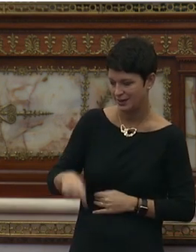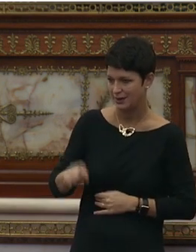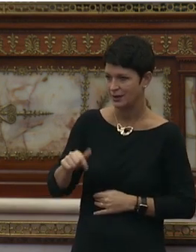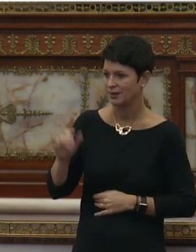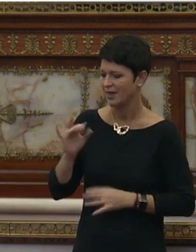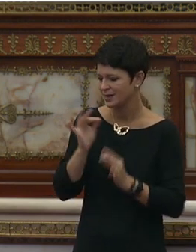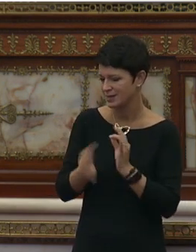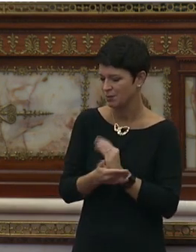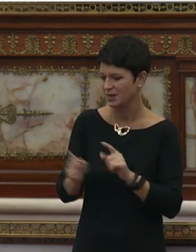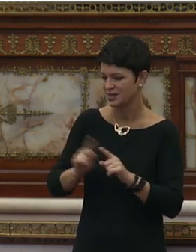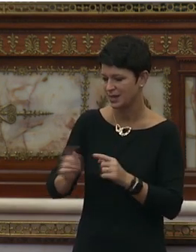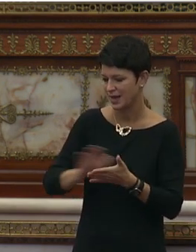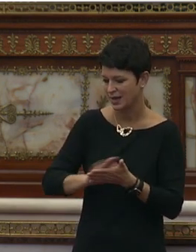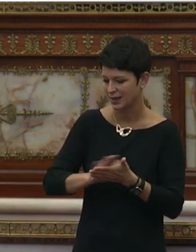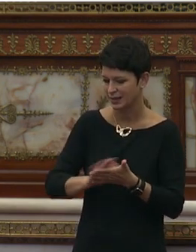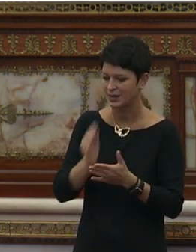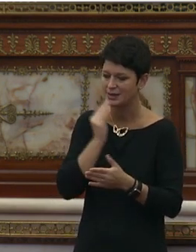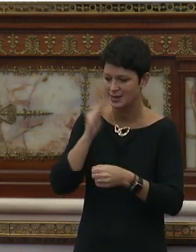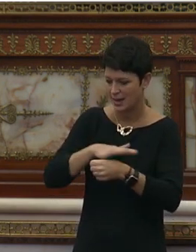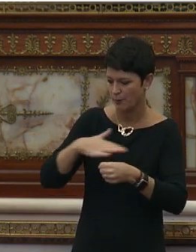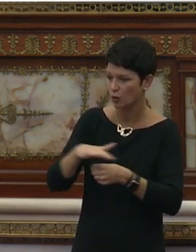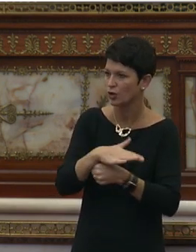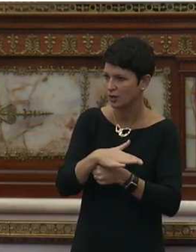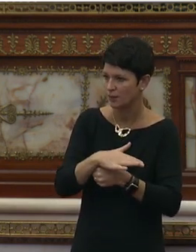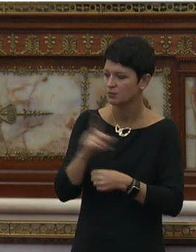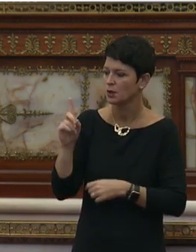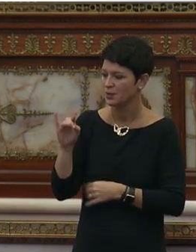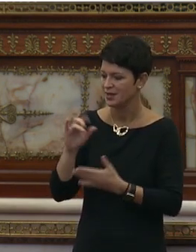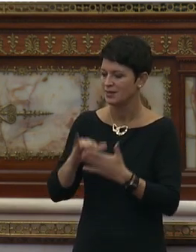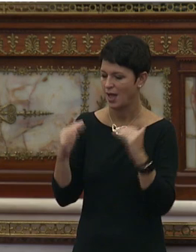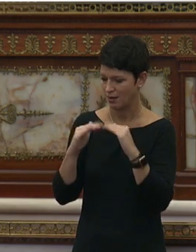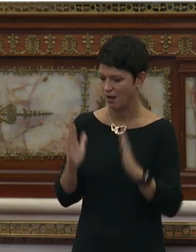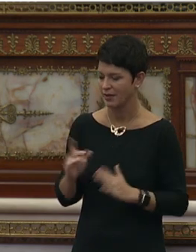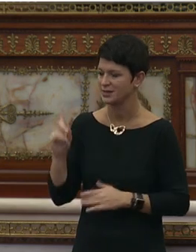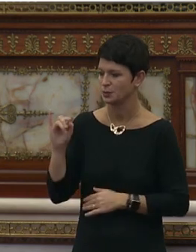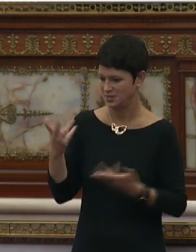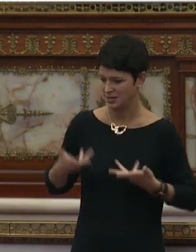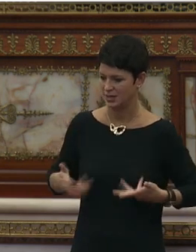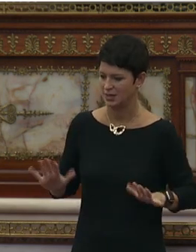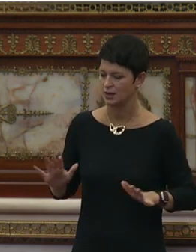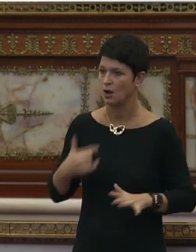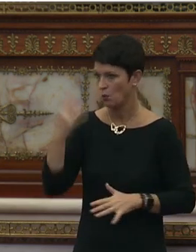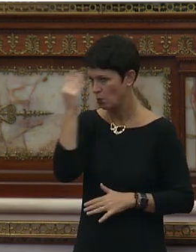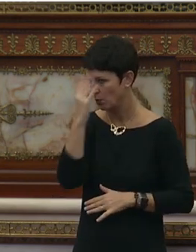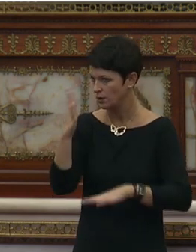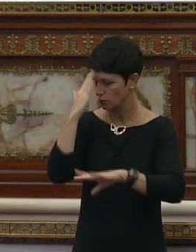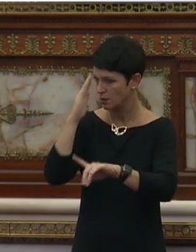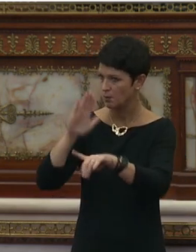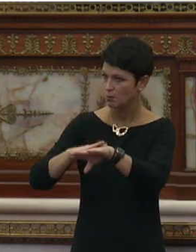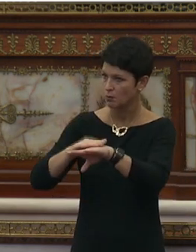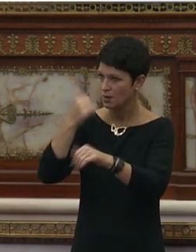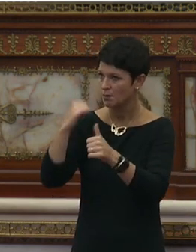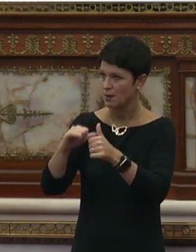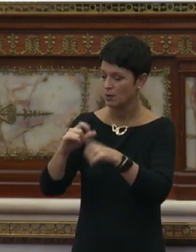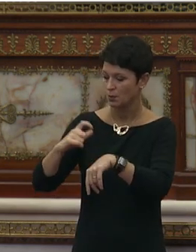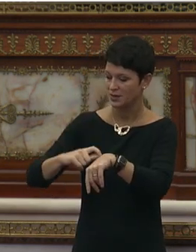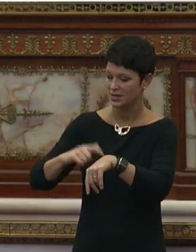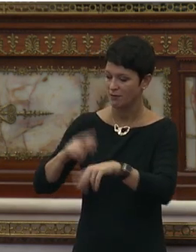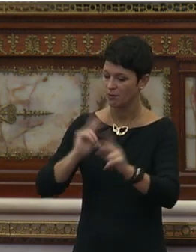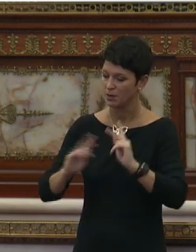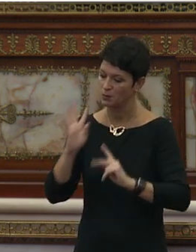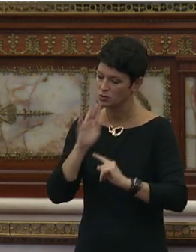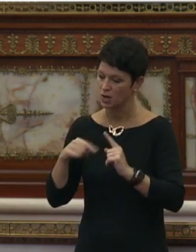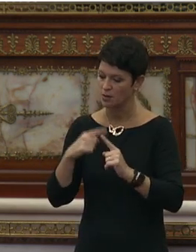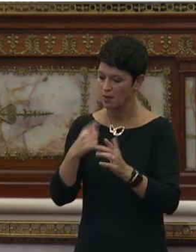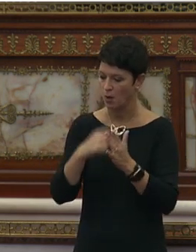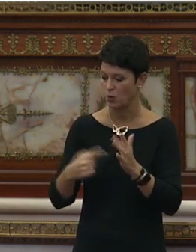simple stuff like a cleaner neighborhood. And we did that, colleagues. So I want you to remember, when it comes time for people to talk